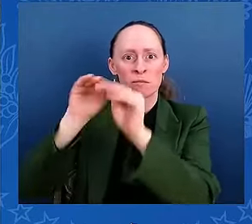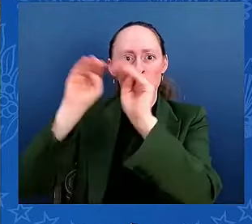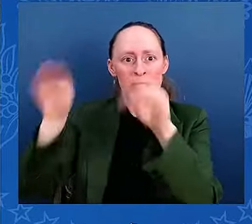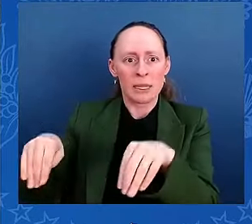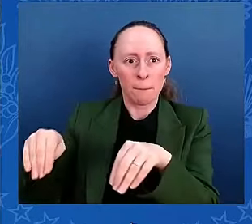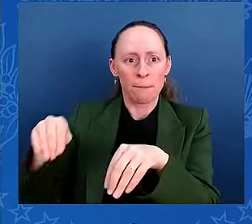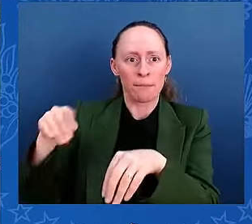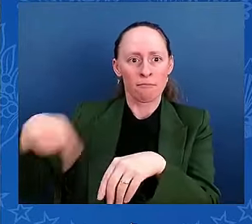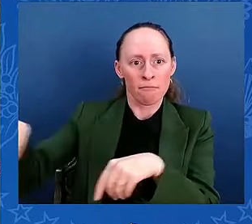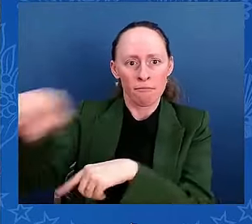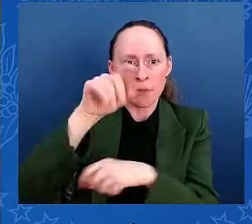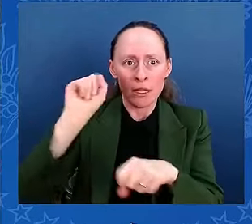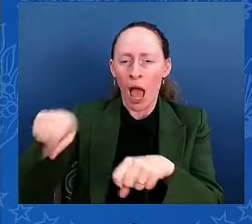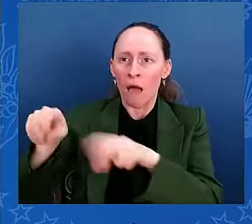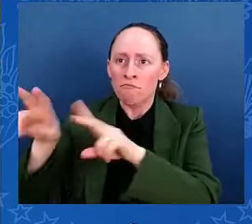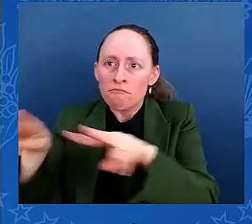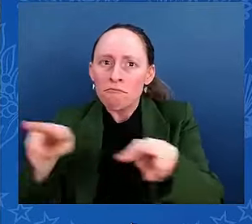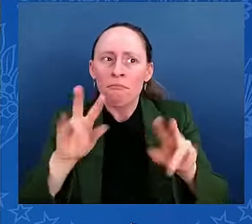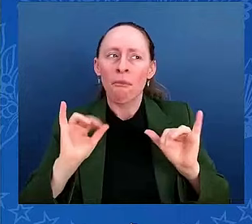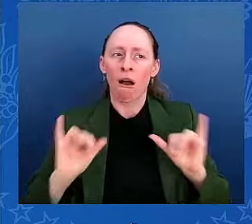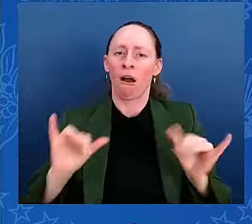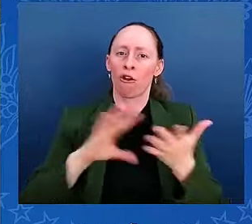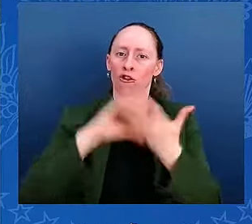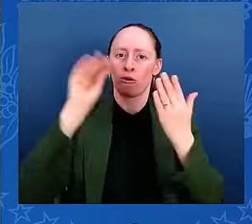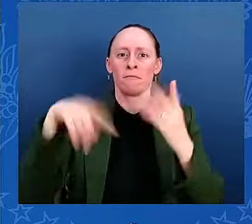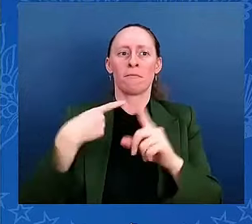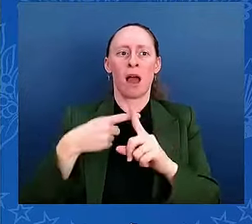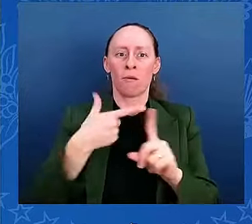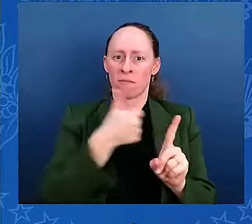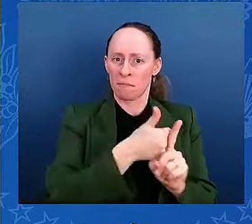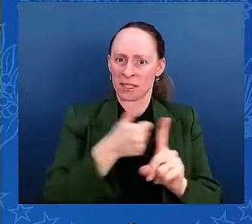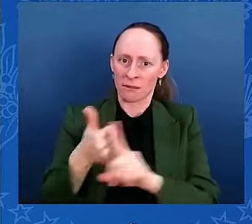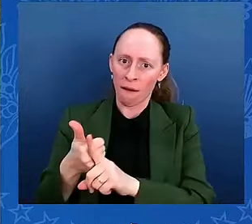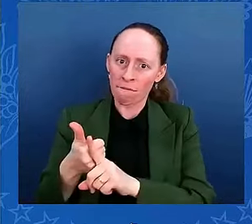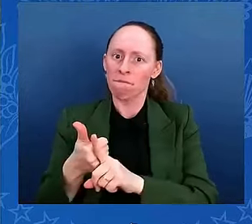house, the people's house, by using these